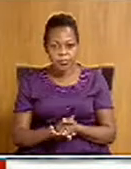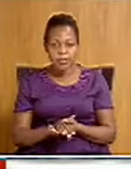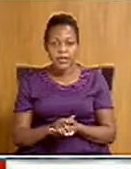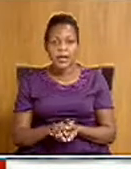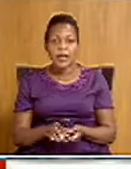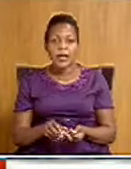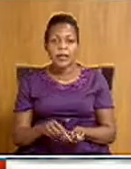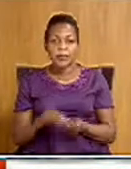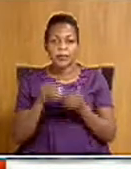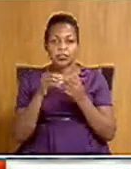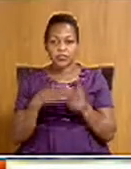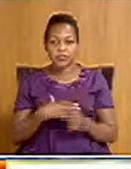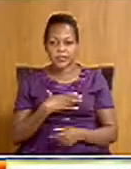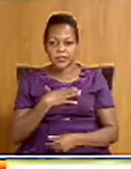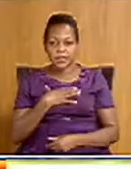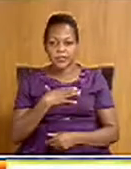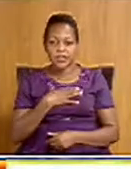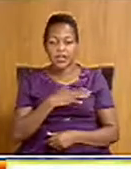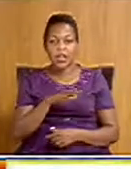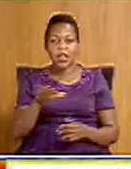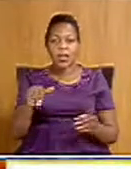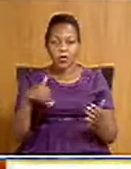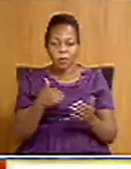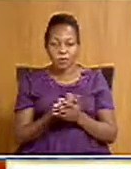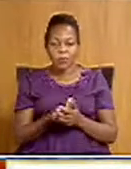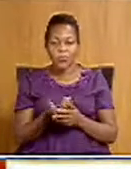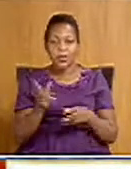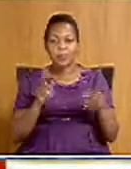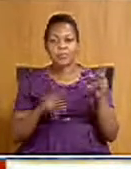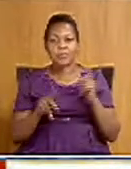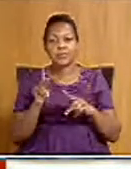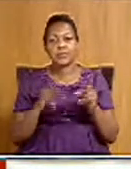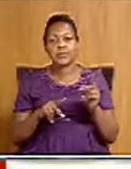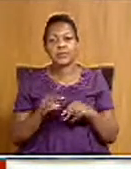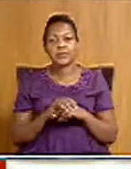distinguished guests, all the wananchi,